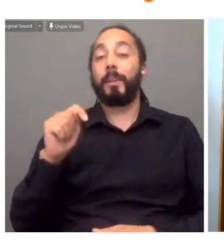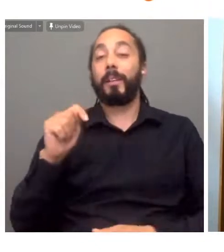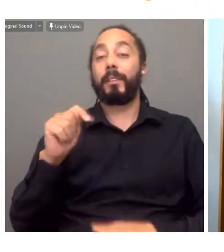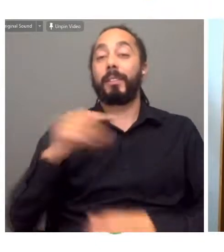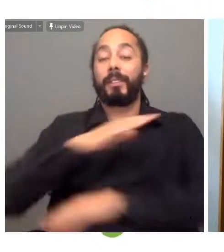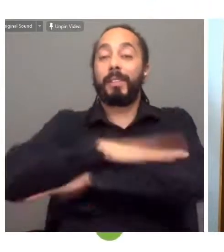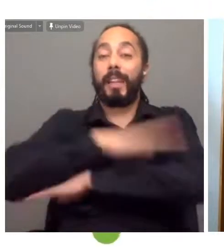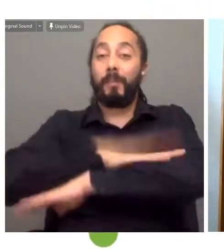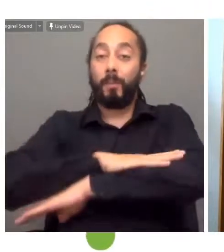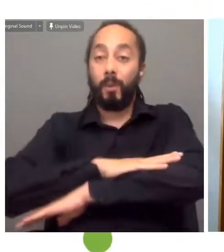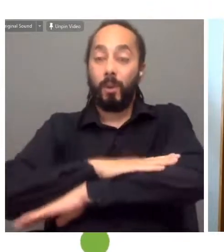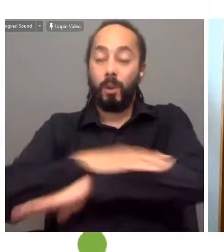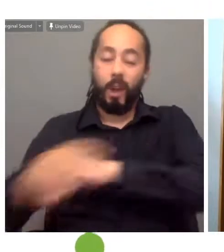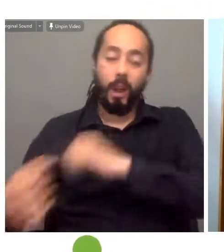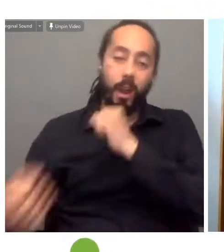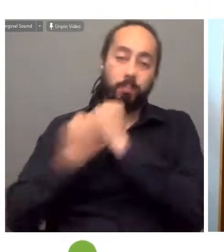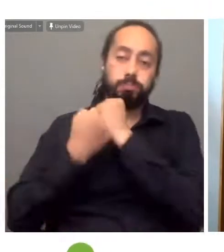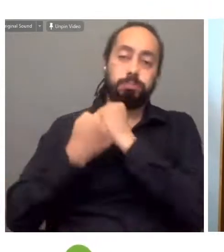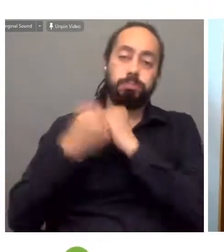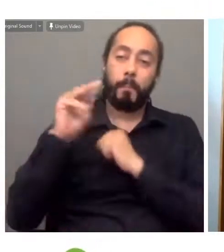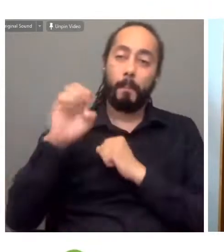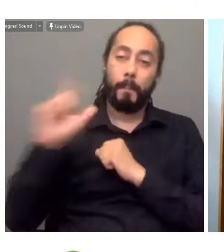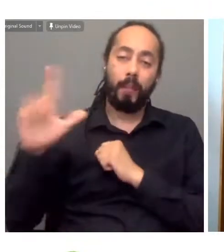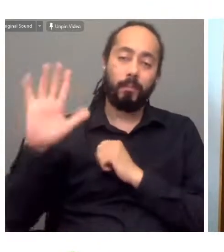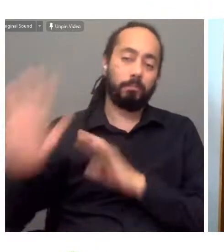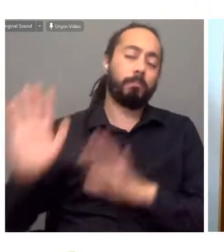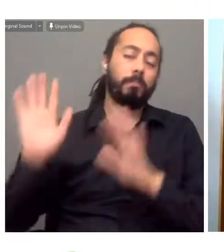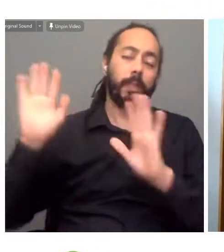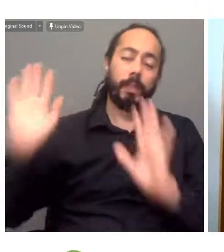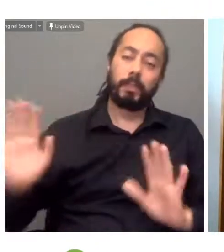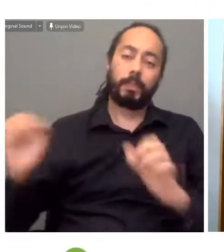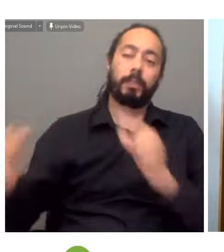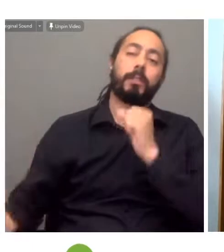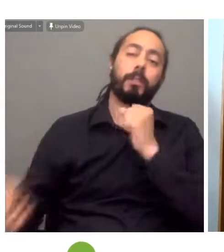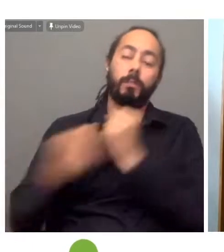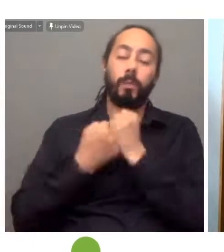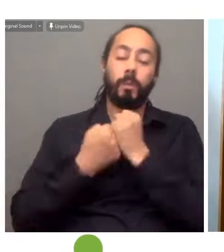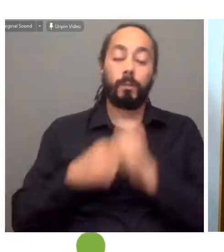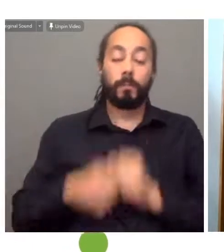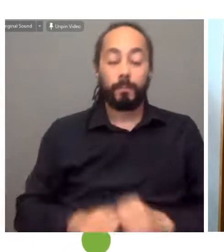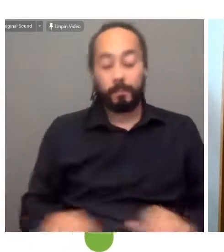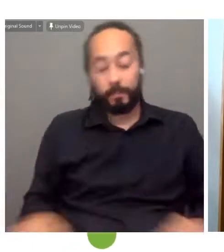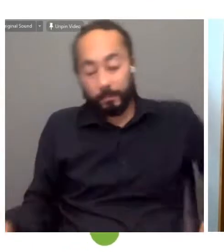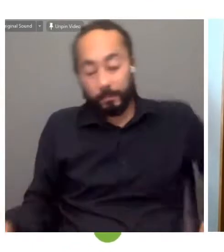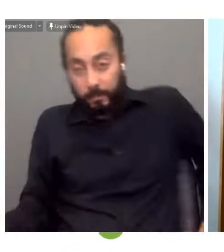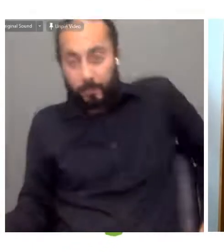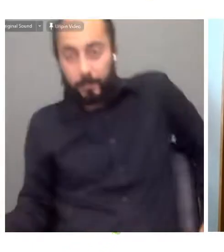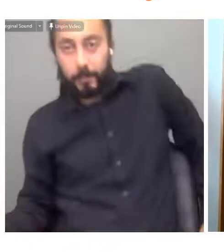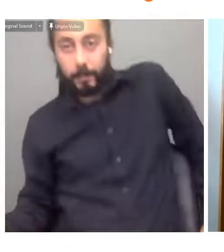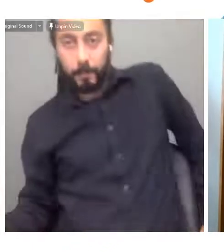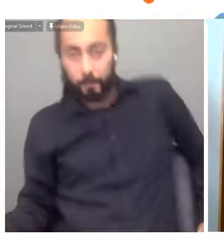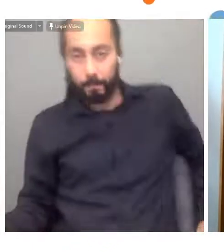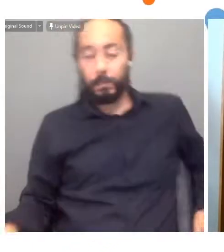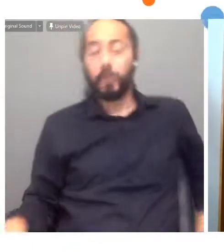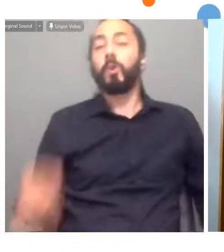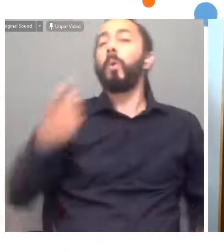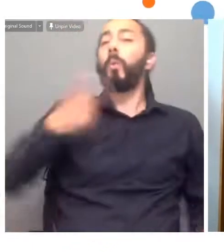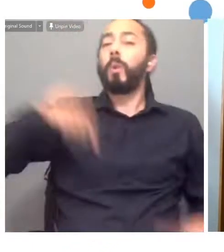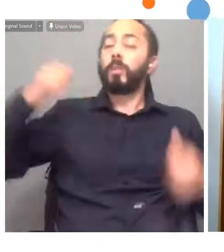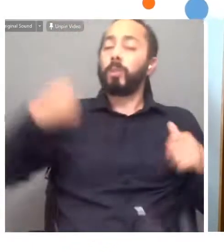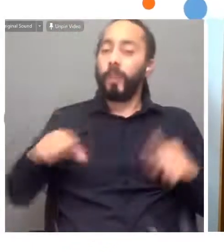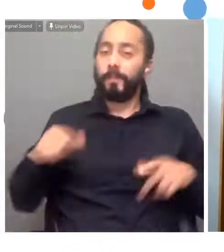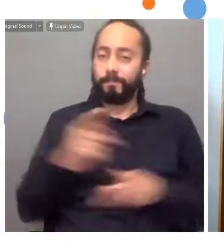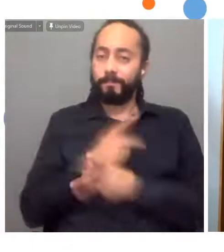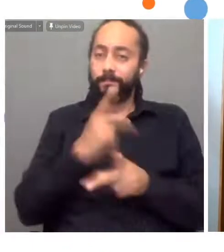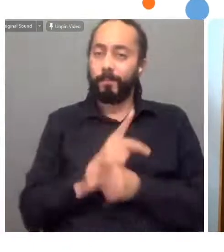certainly a big one. So we are looking at what can be the synergies between what we are trying to do in the arts and culture on